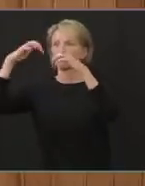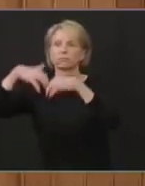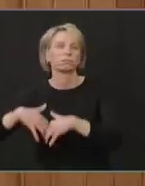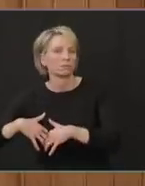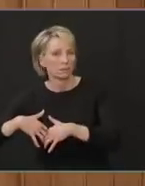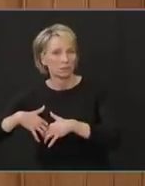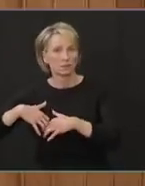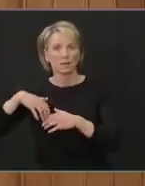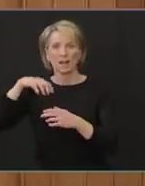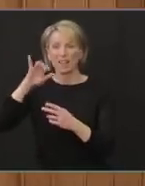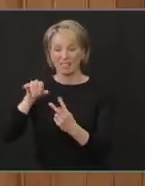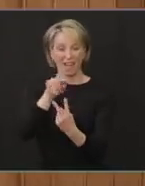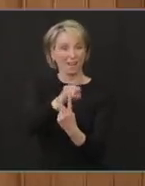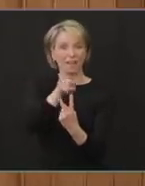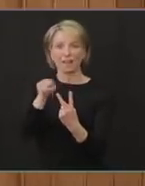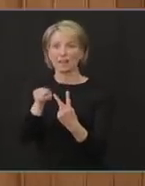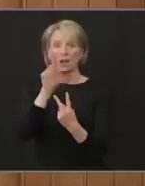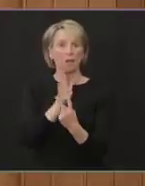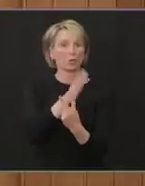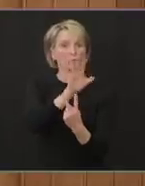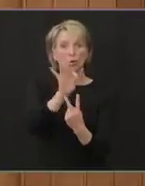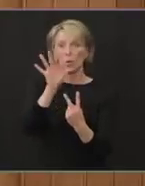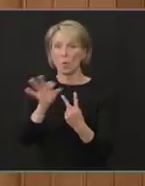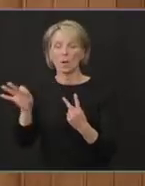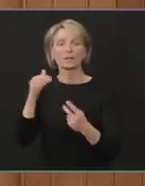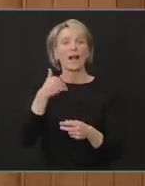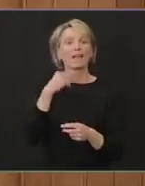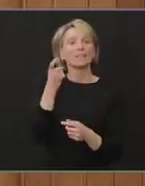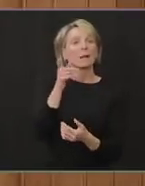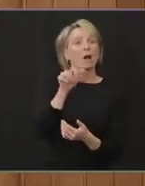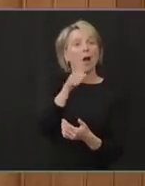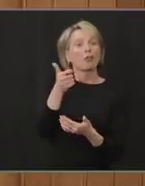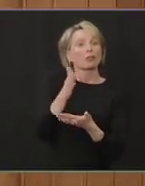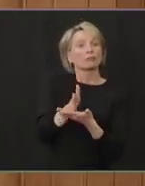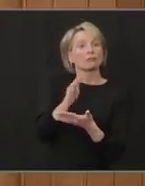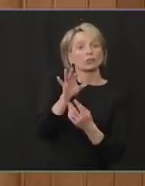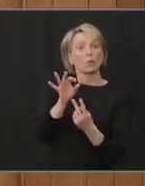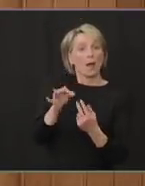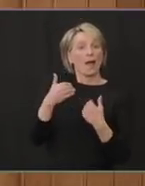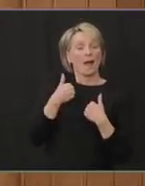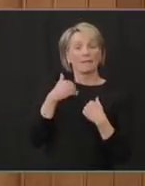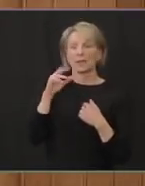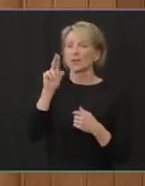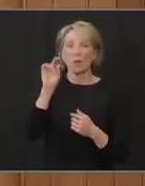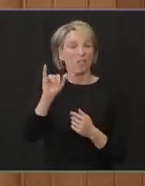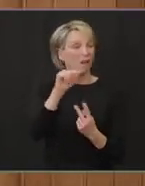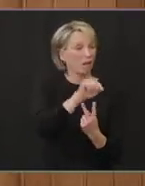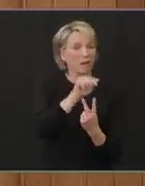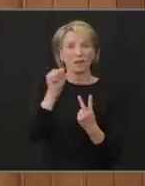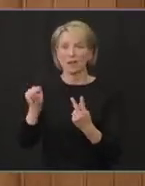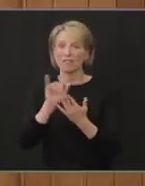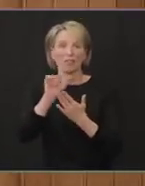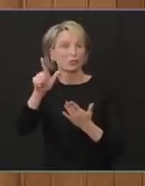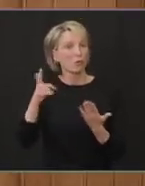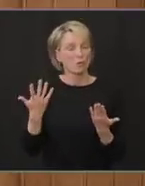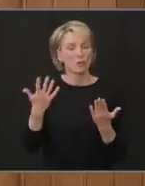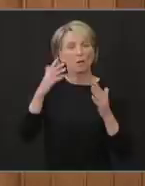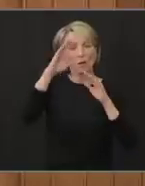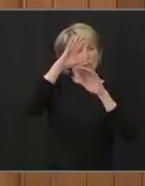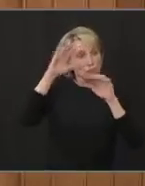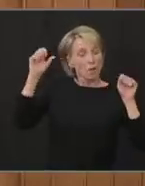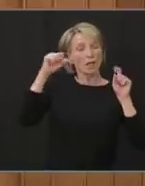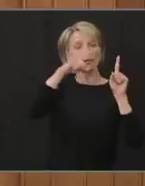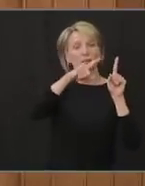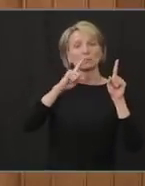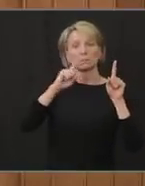in-between. The president would like you to think that we can set an expiration date on the virus.